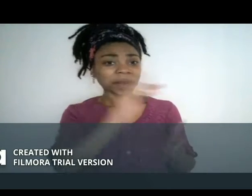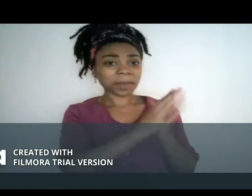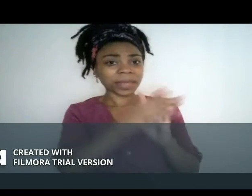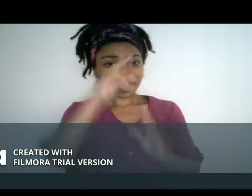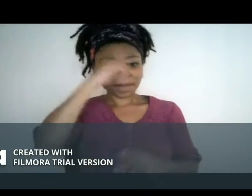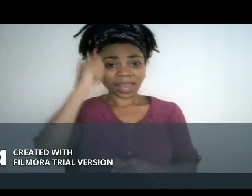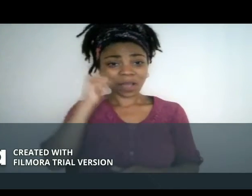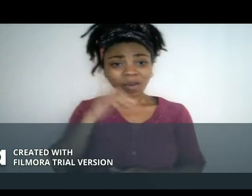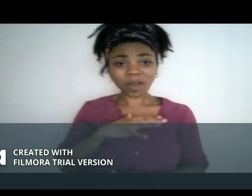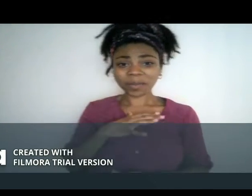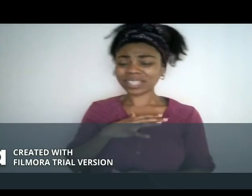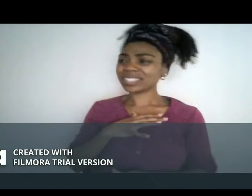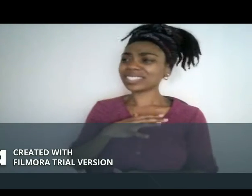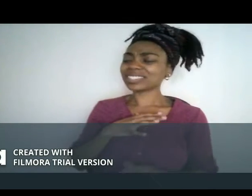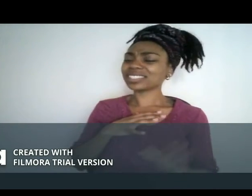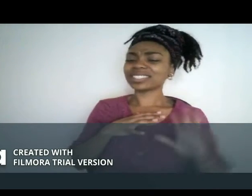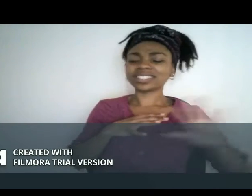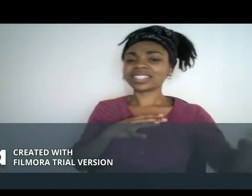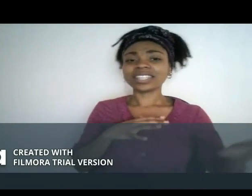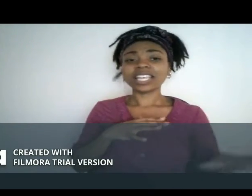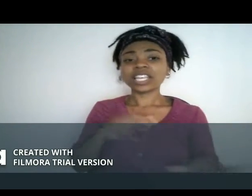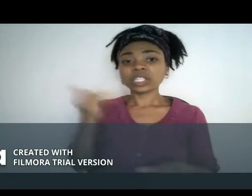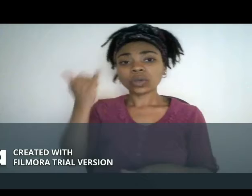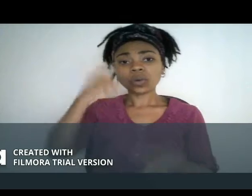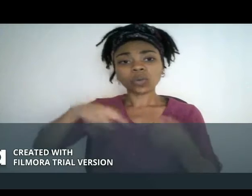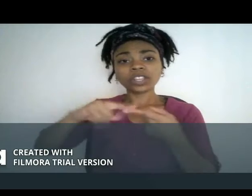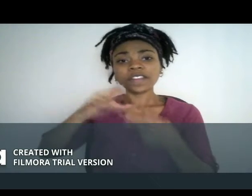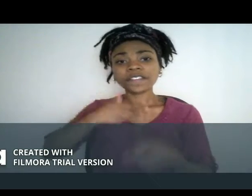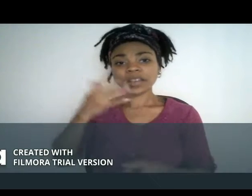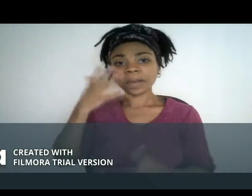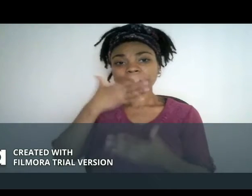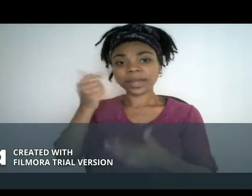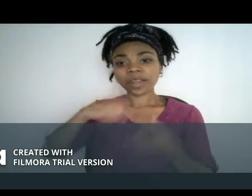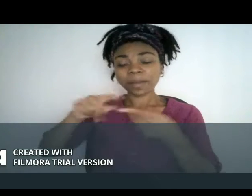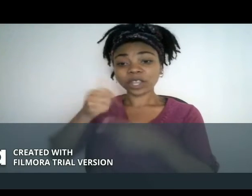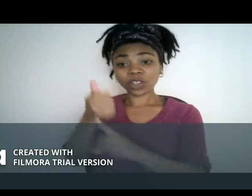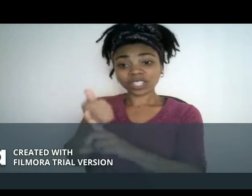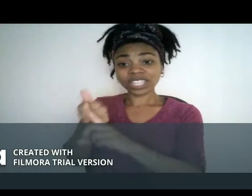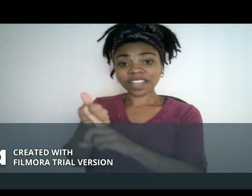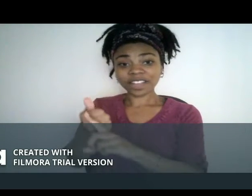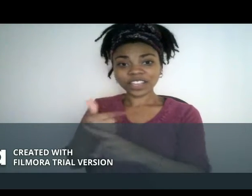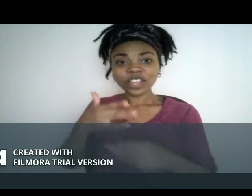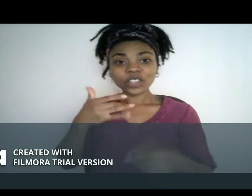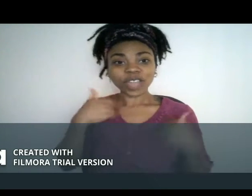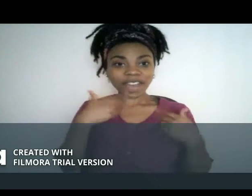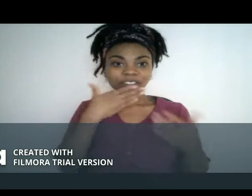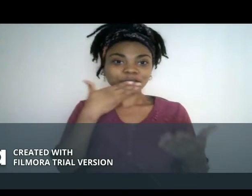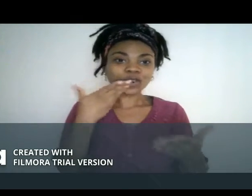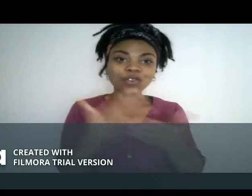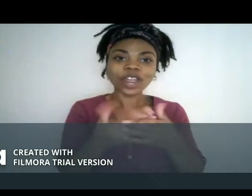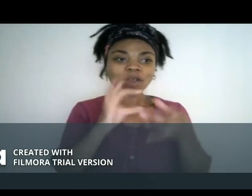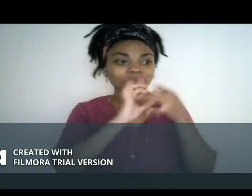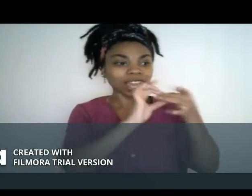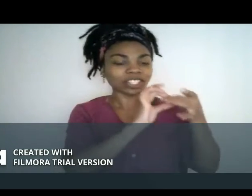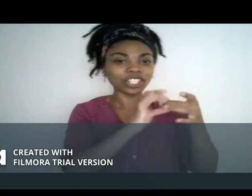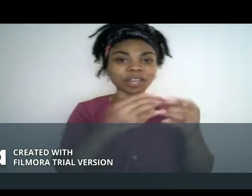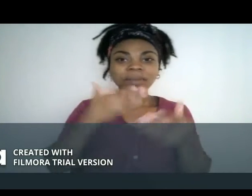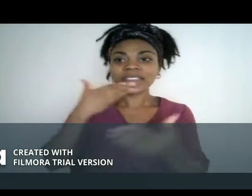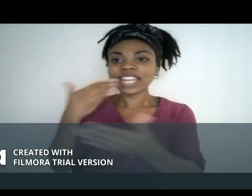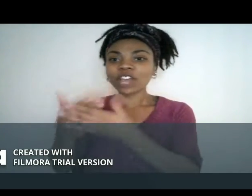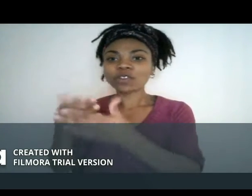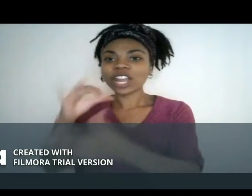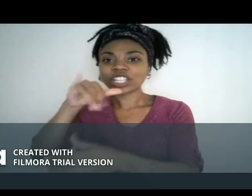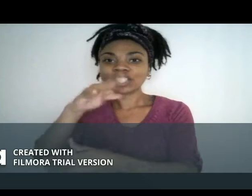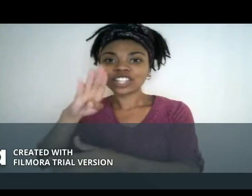I want you to know that when you feel better about yourself, you'll have that great relationship, you'll have that great job or work